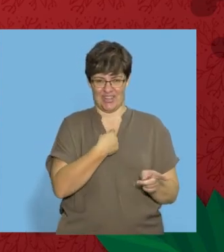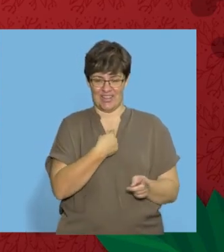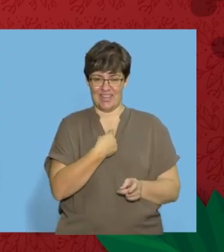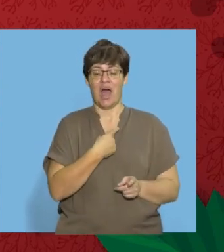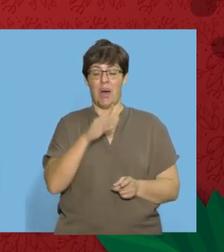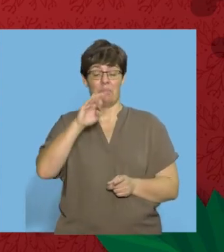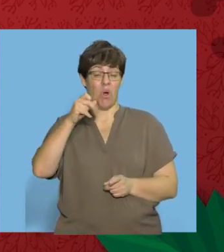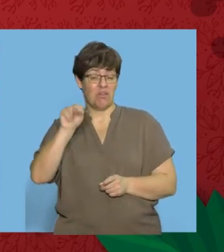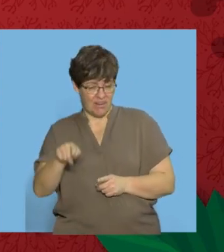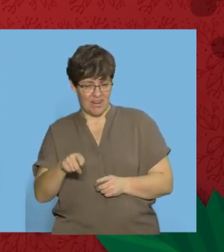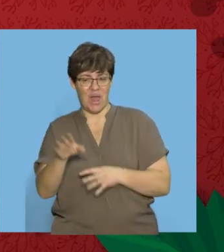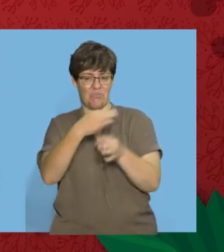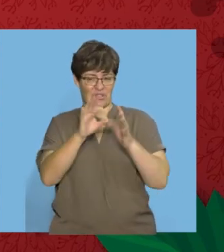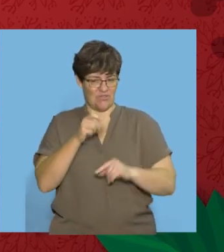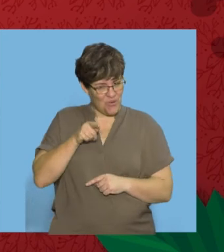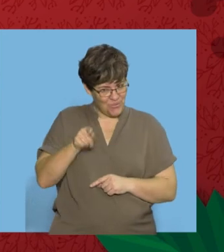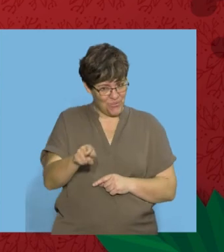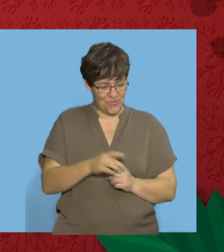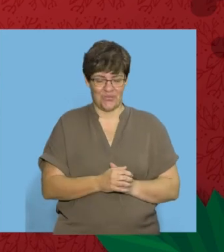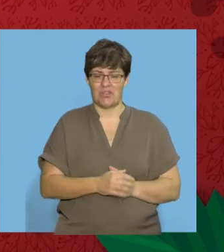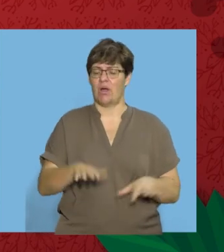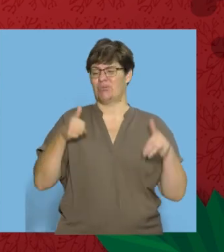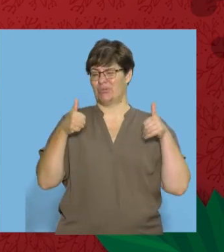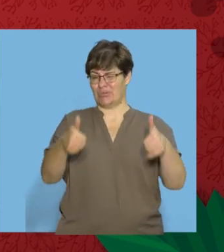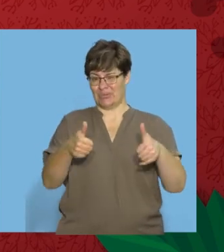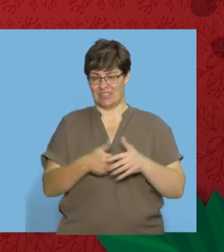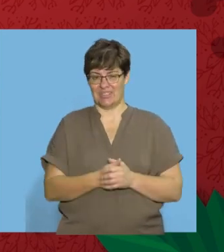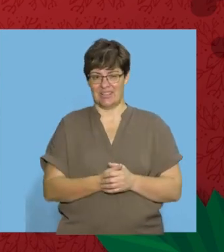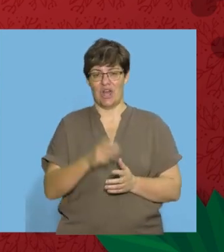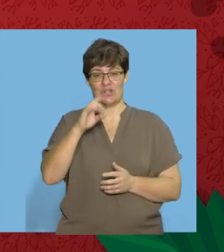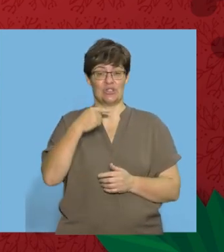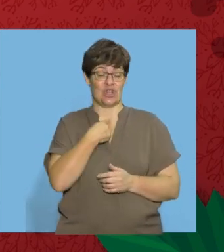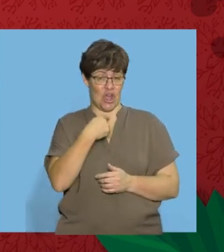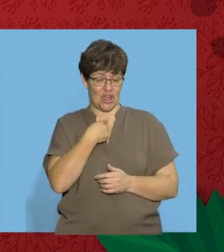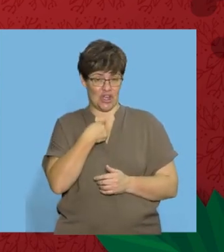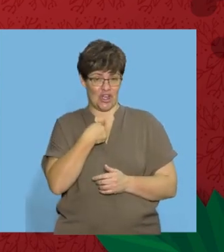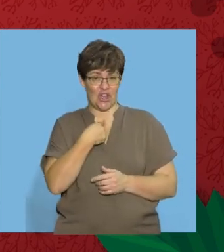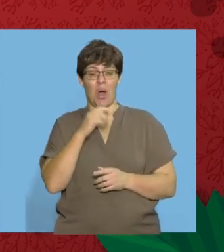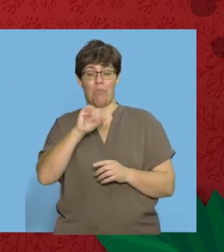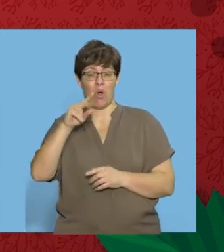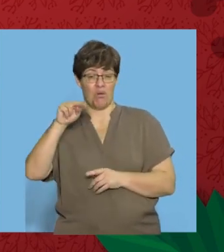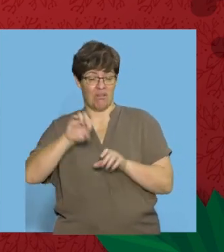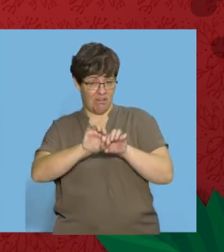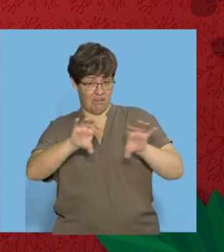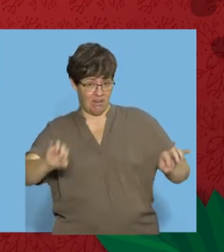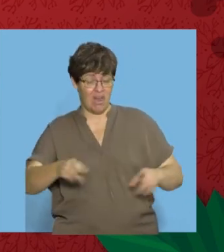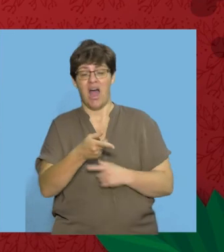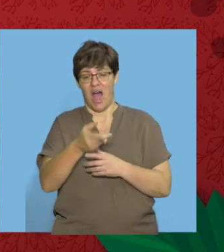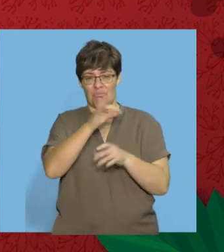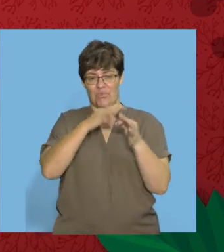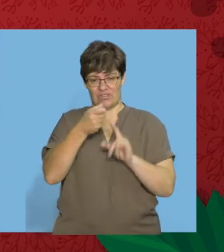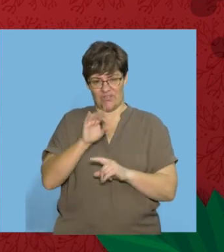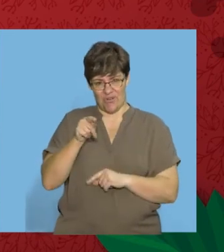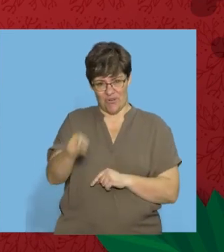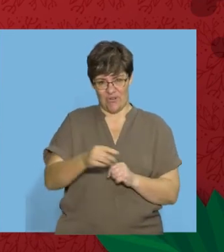for you. Good. Doug, the bone is a present for you. Mother,